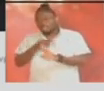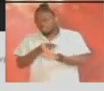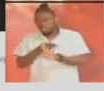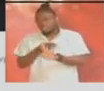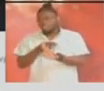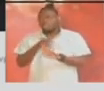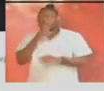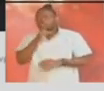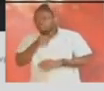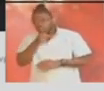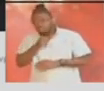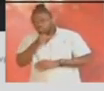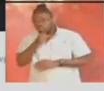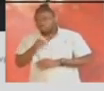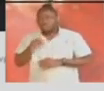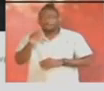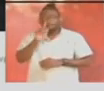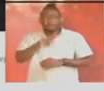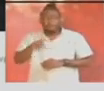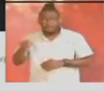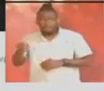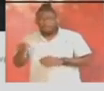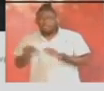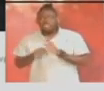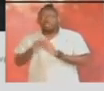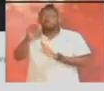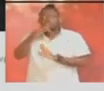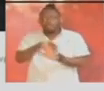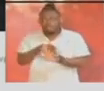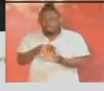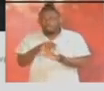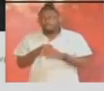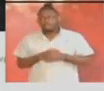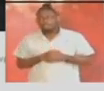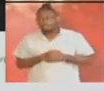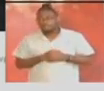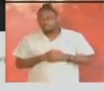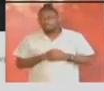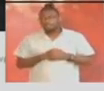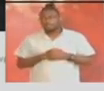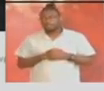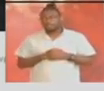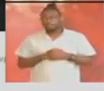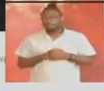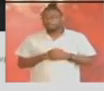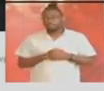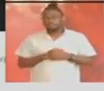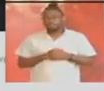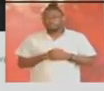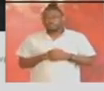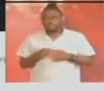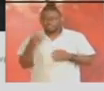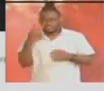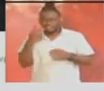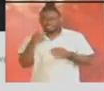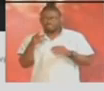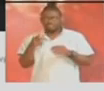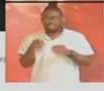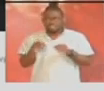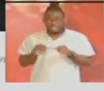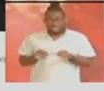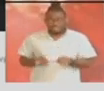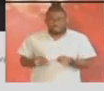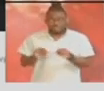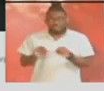can see it clearly, we can see that that rolling black line has taken a steep upward turn and continues upward at this point in time. Another